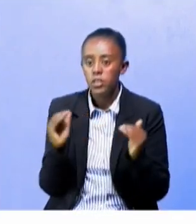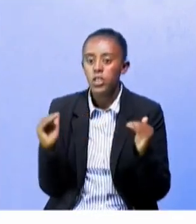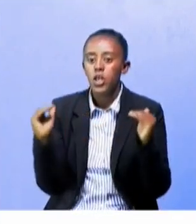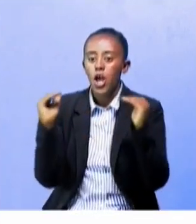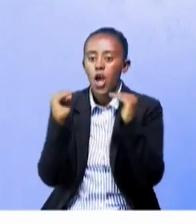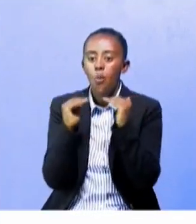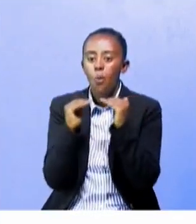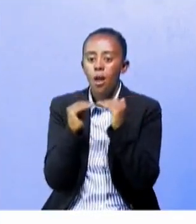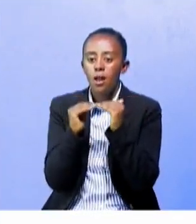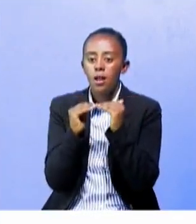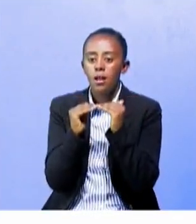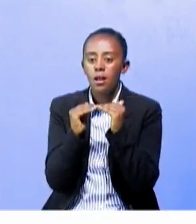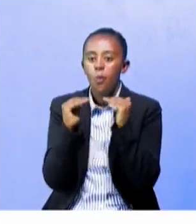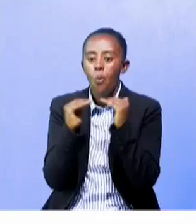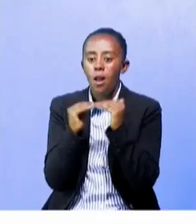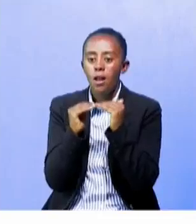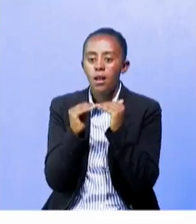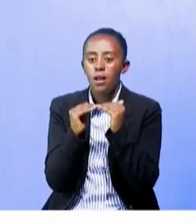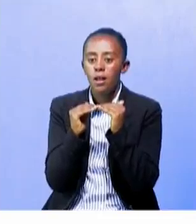equally